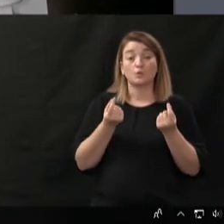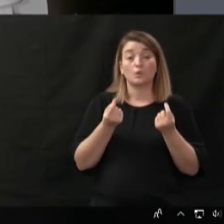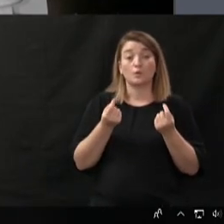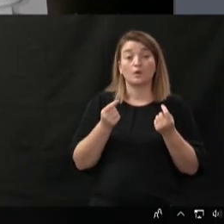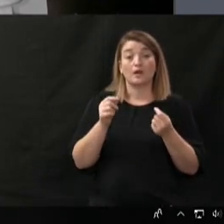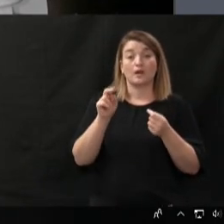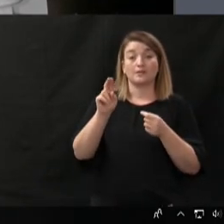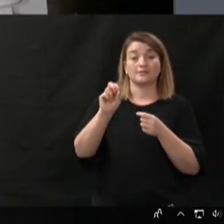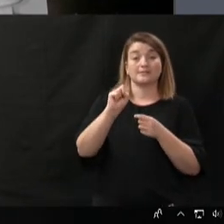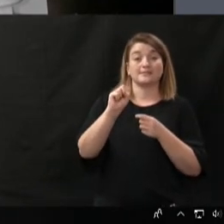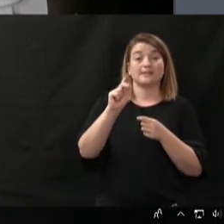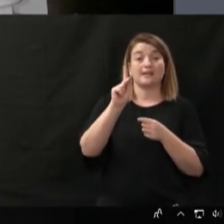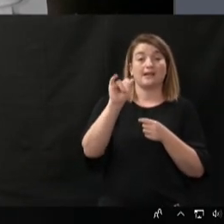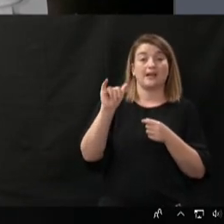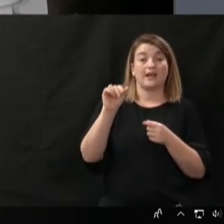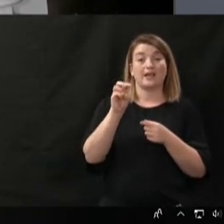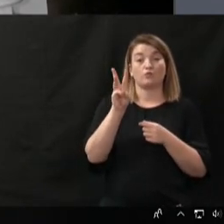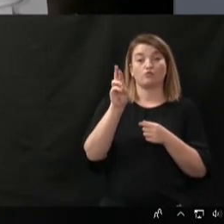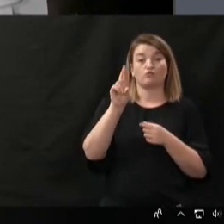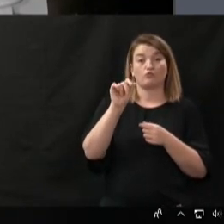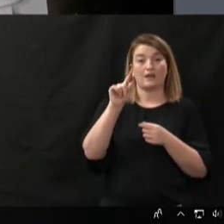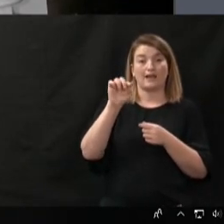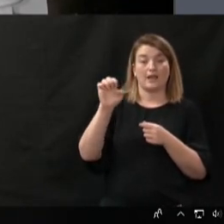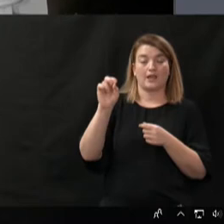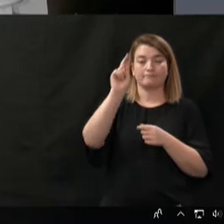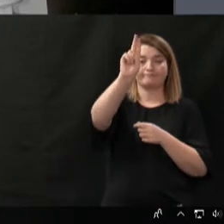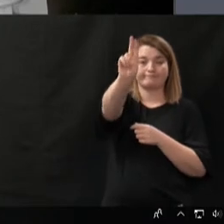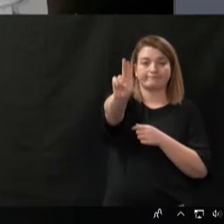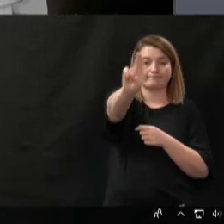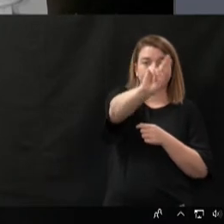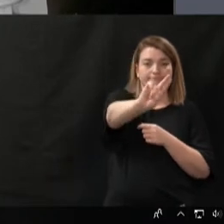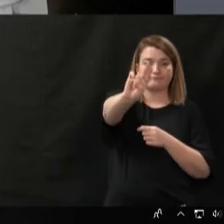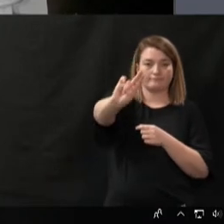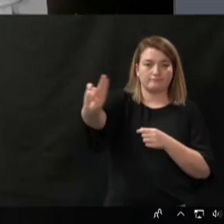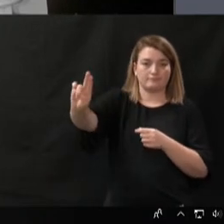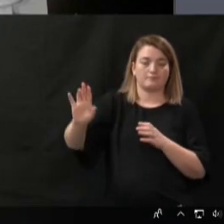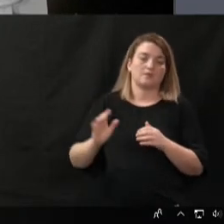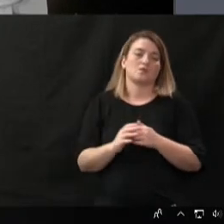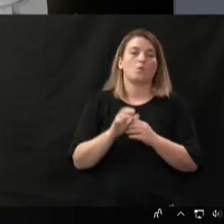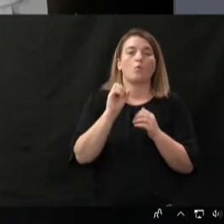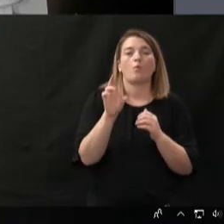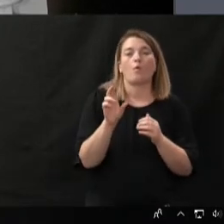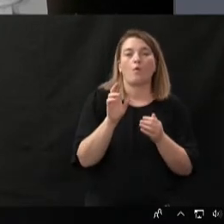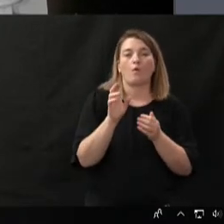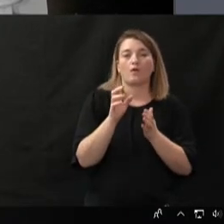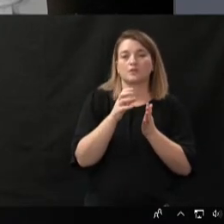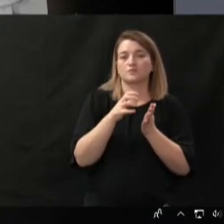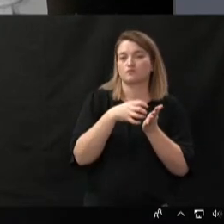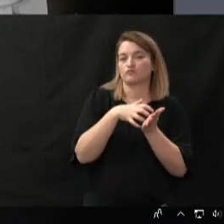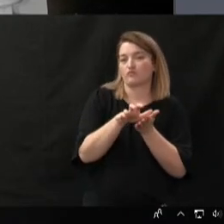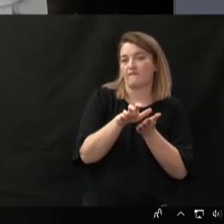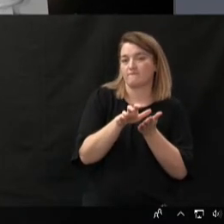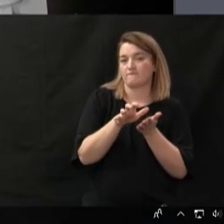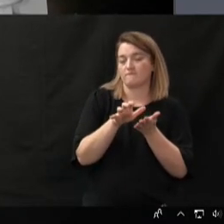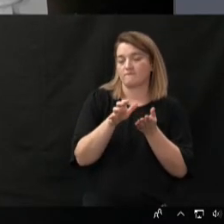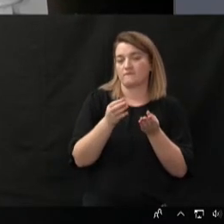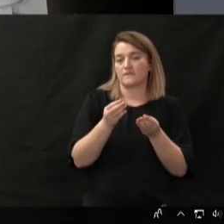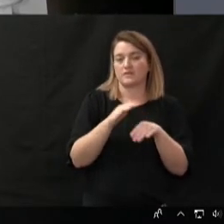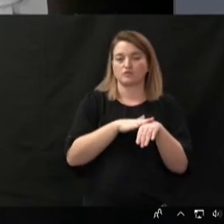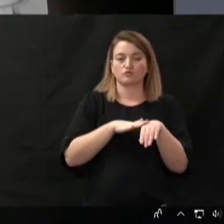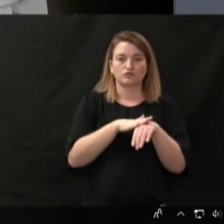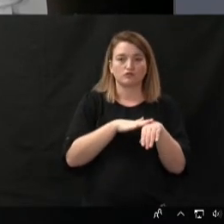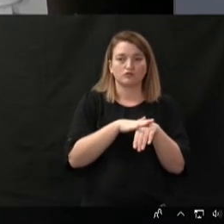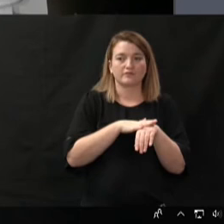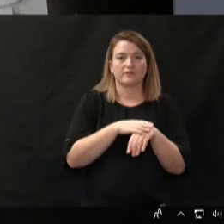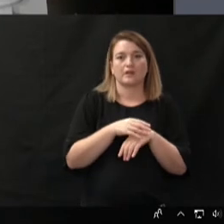things to do in a classroom, or on a rough surface. Teacher last week said she was going to get sandpaper